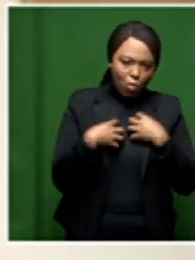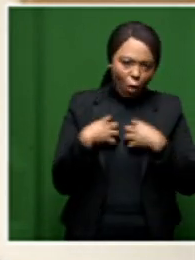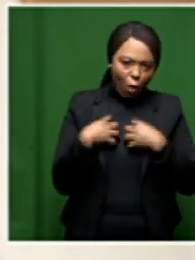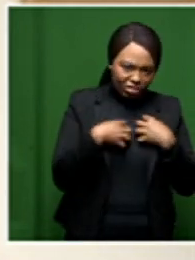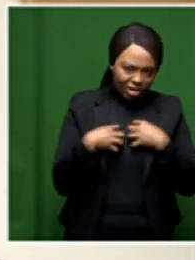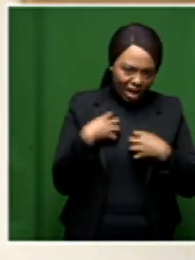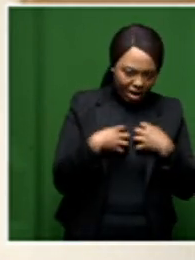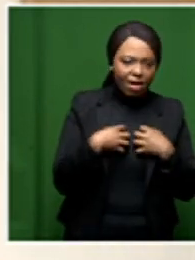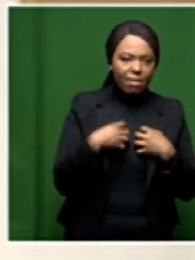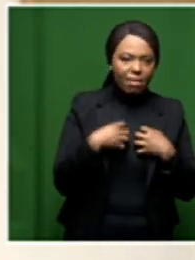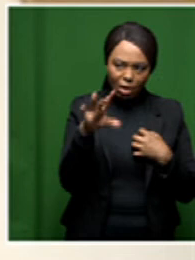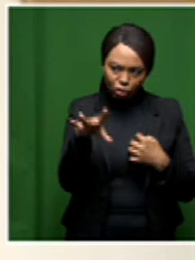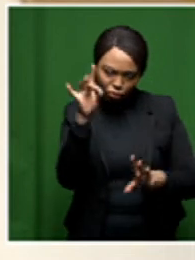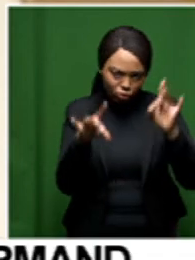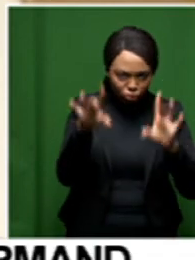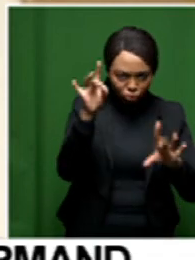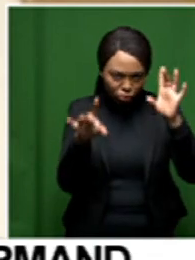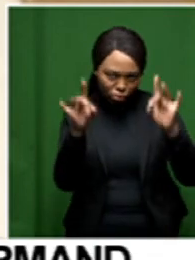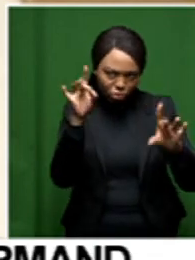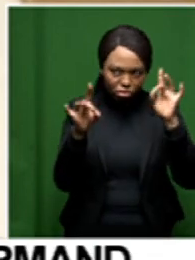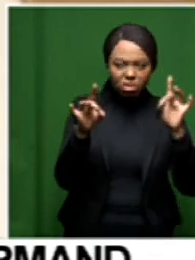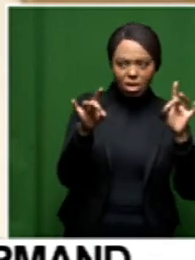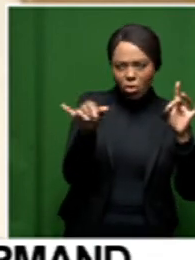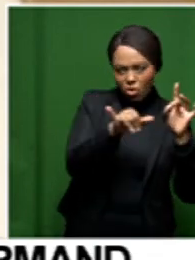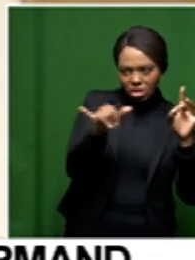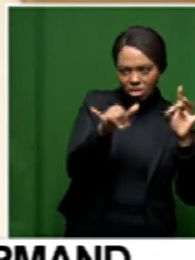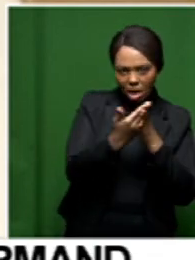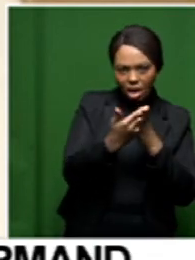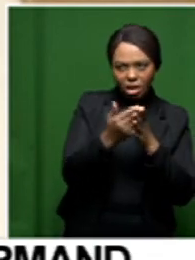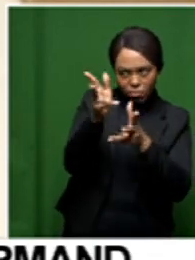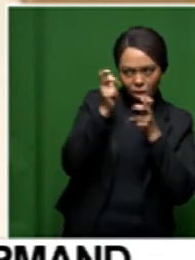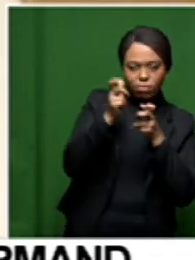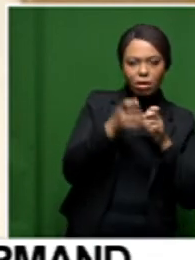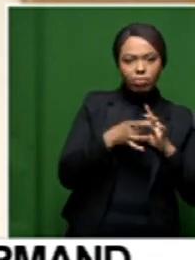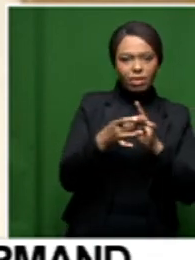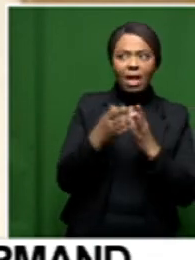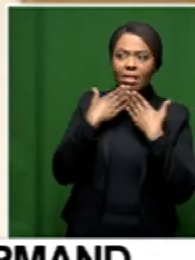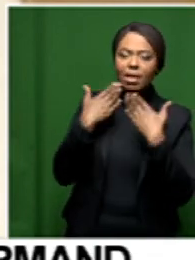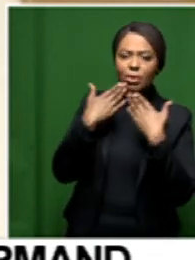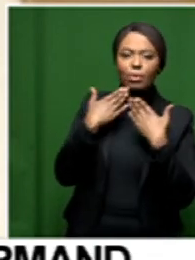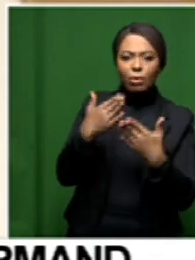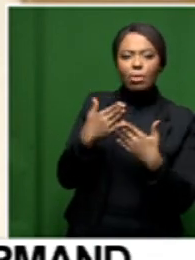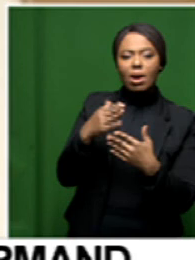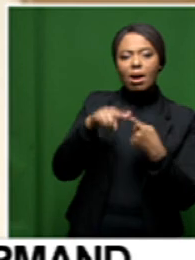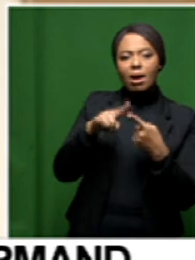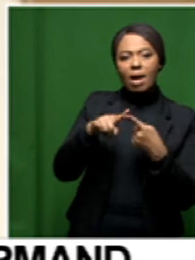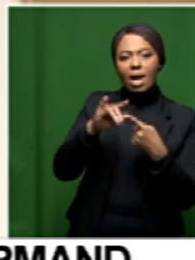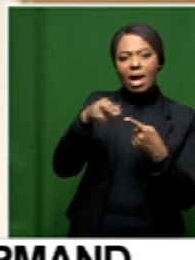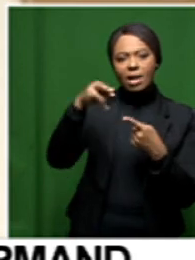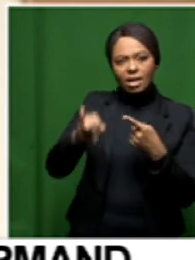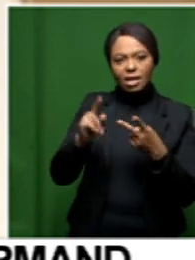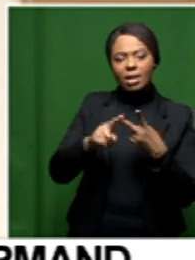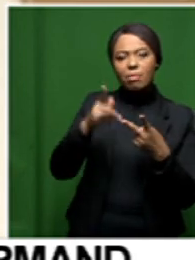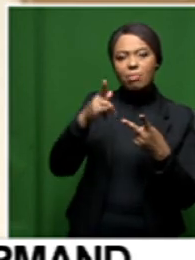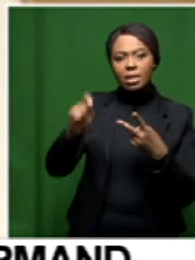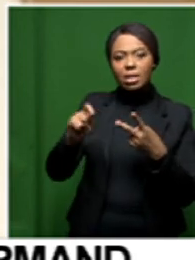X amount of images, and then I want to say a big thanks to Heinrich van der Berg and HPH Publishing, because his help also he